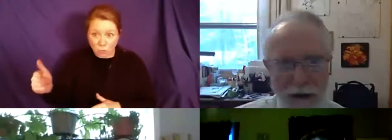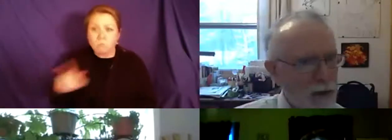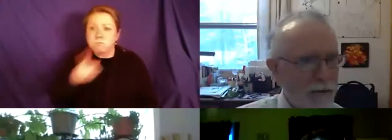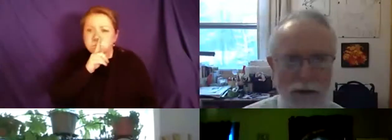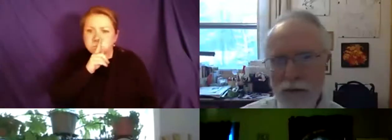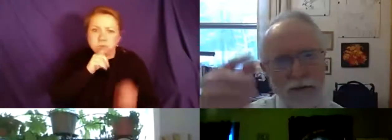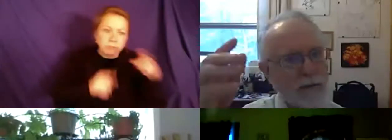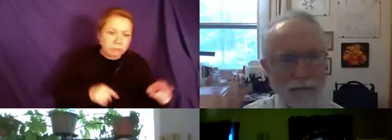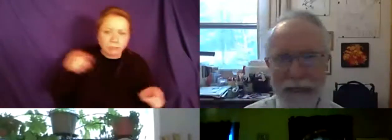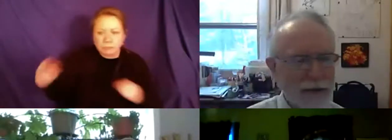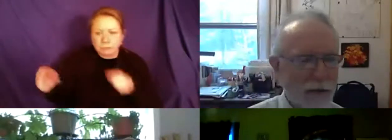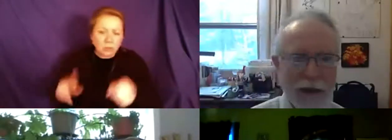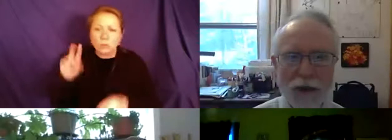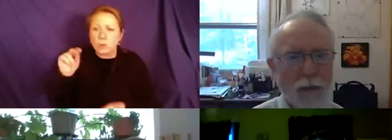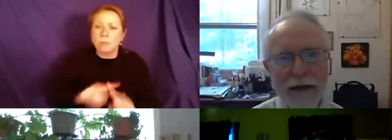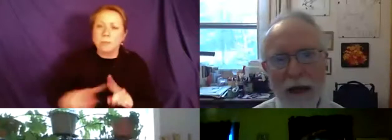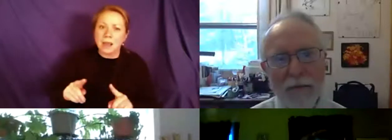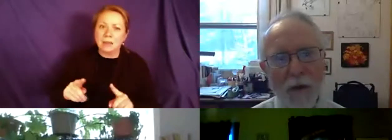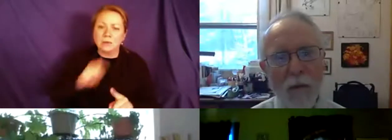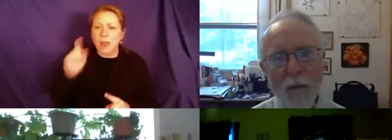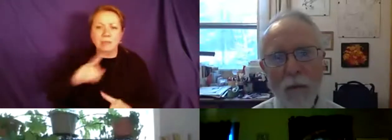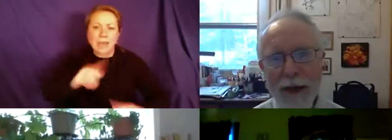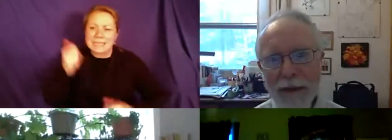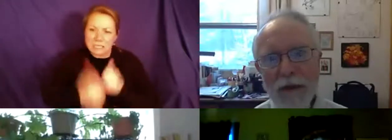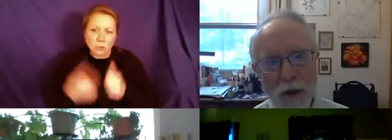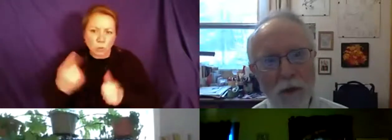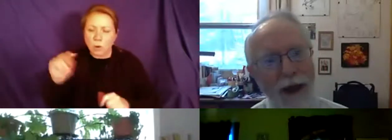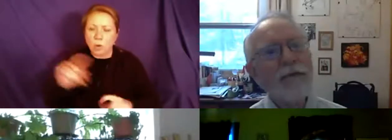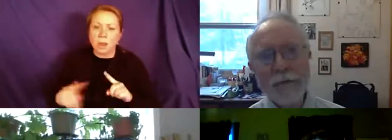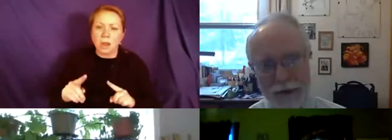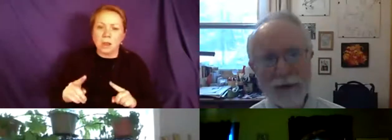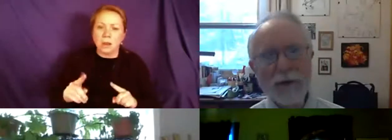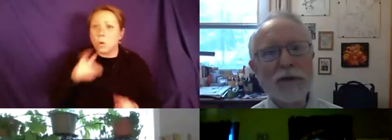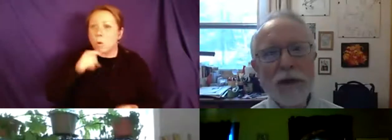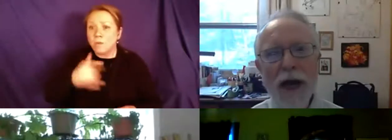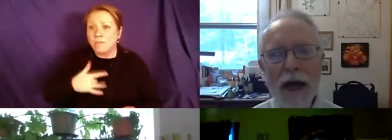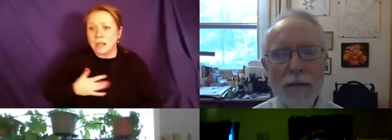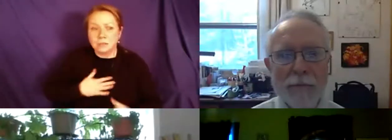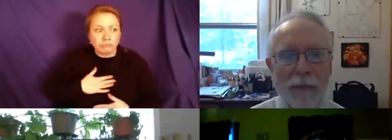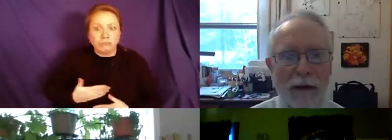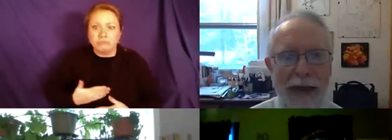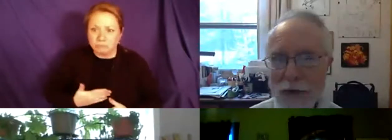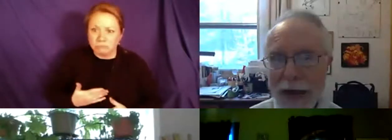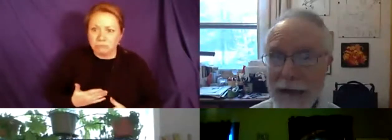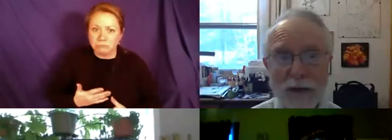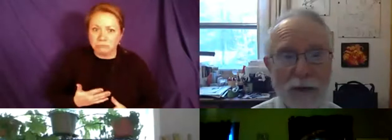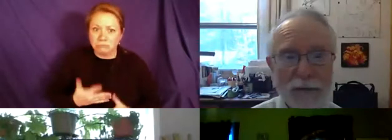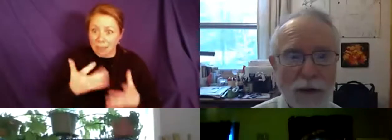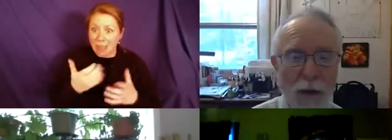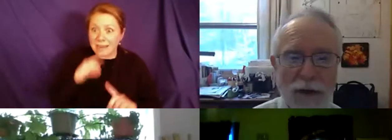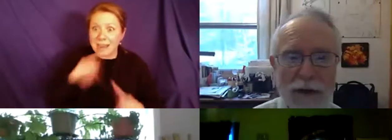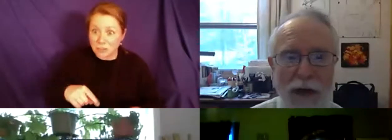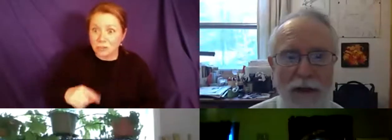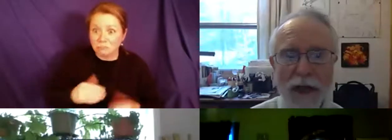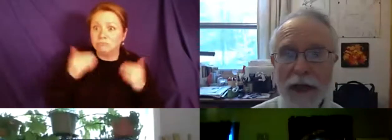know, each of you answer each one, but why doesn't whoever feels that you have an answer for